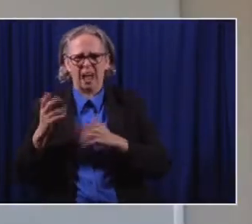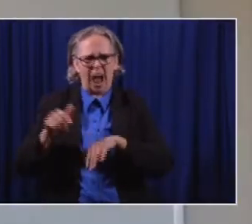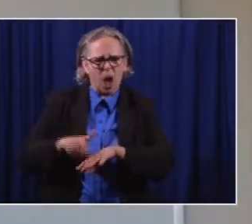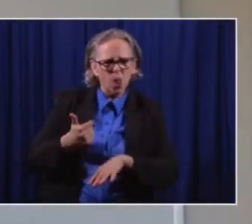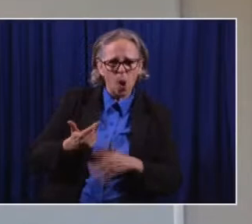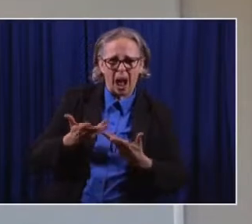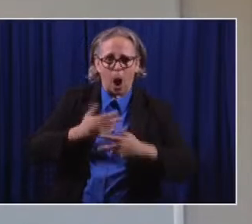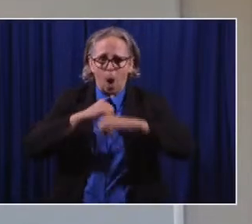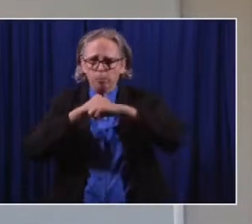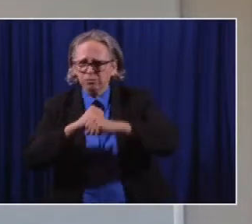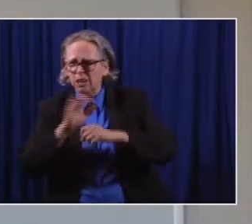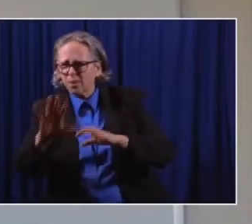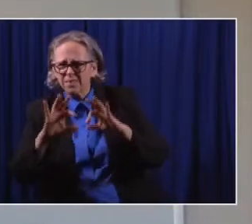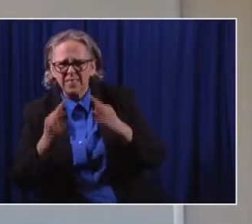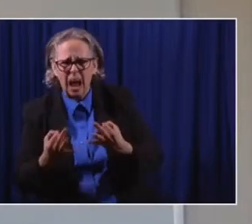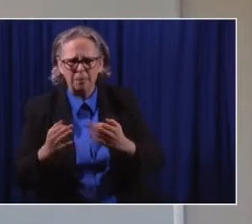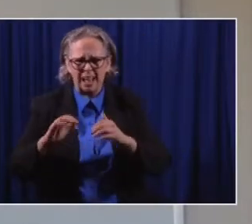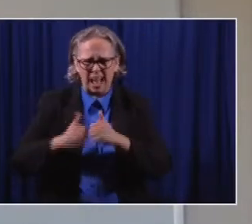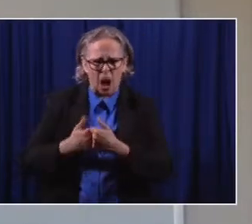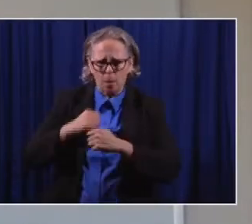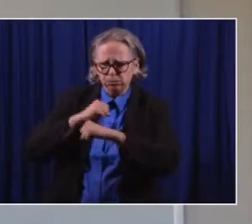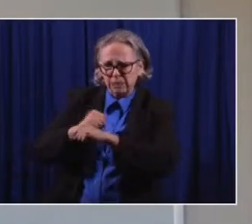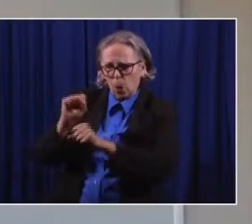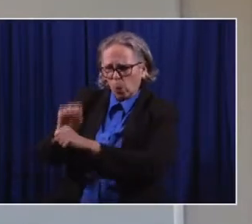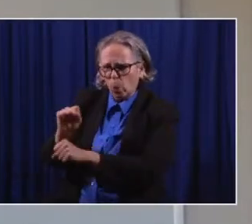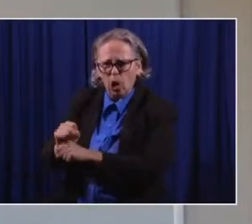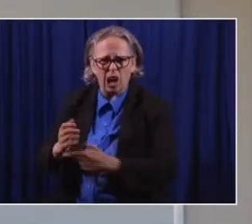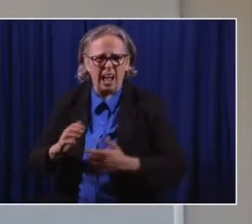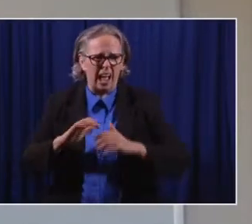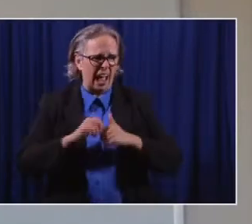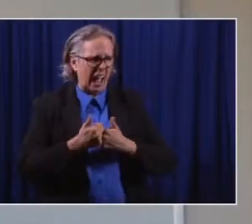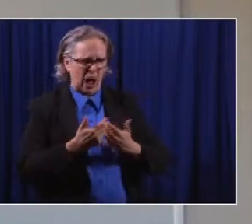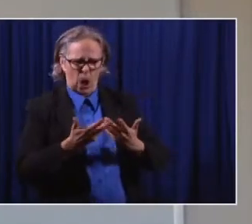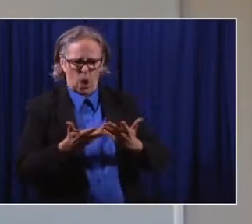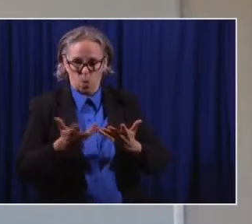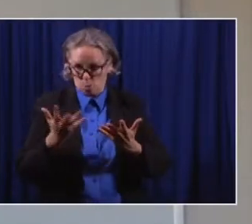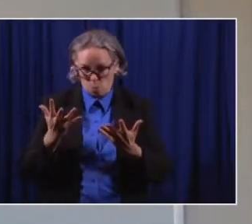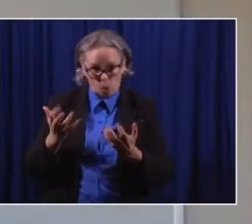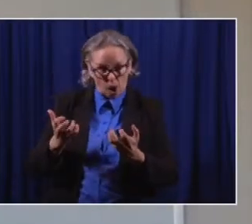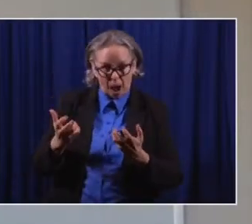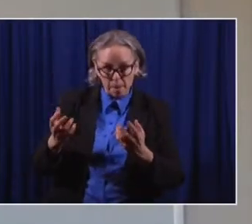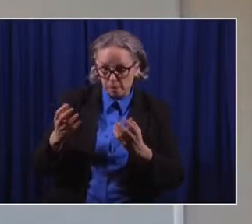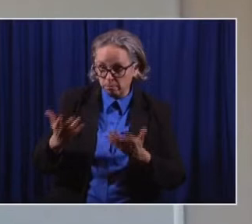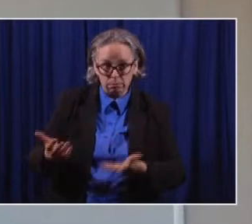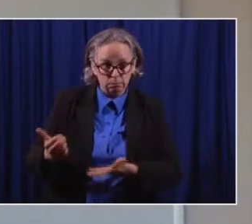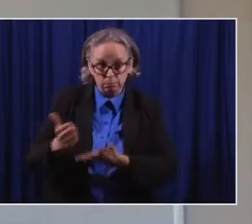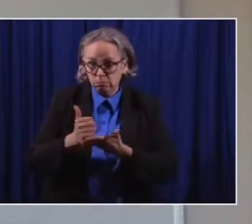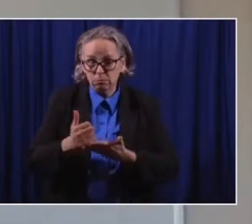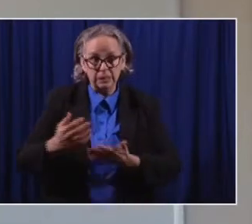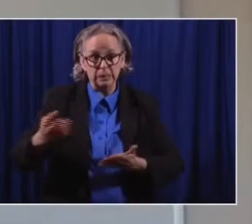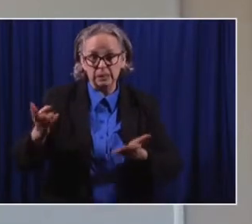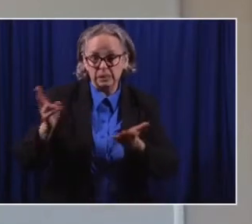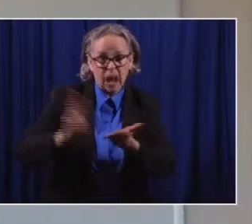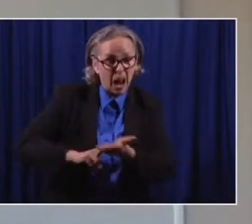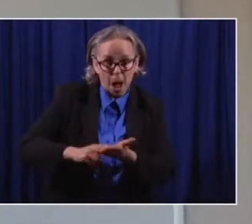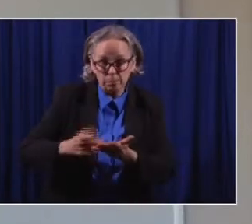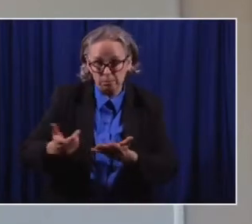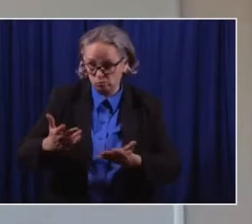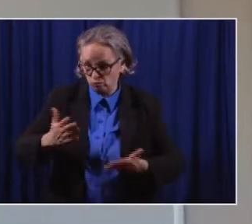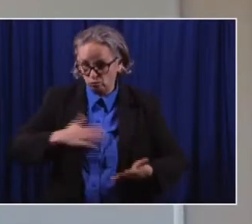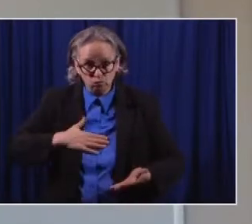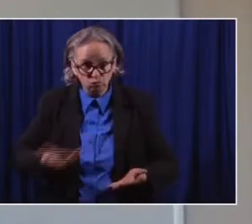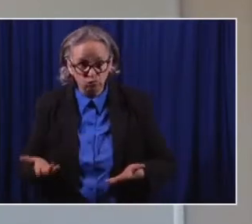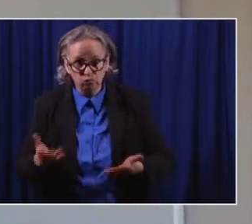and your workplace. If they want to sign up for a system where they report symptoms to us,